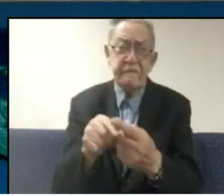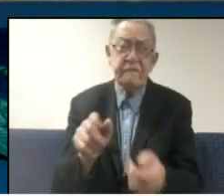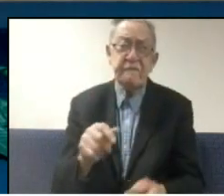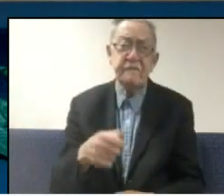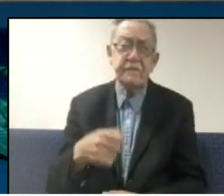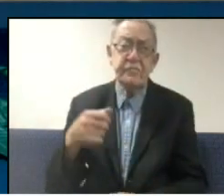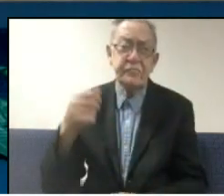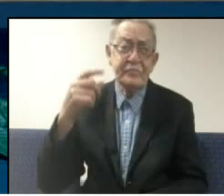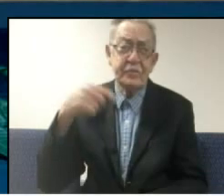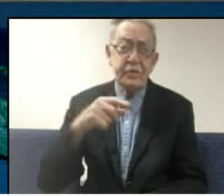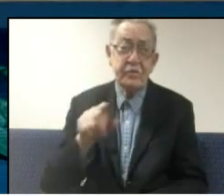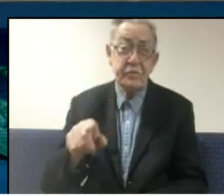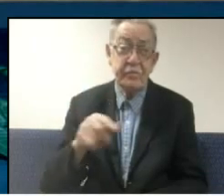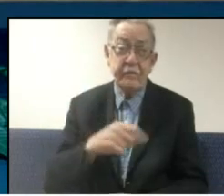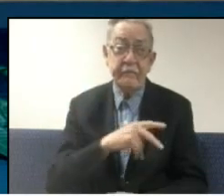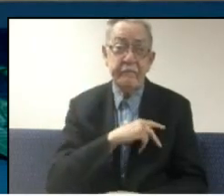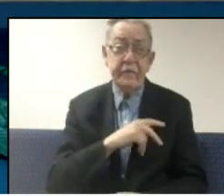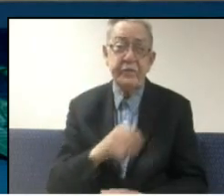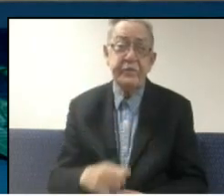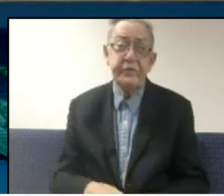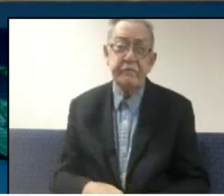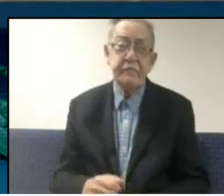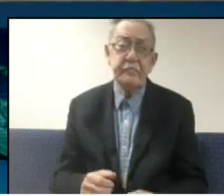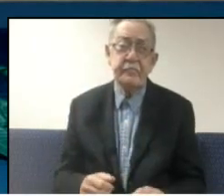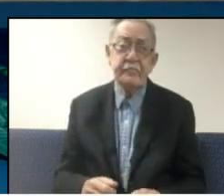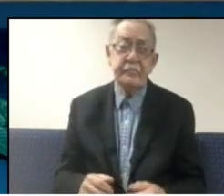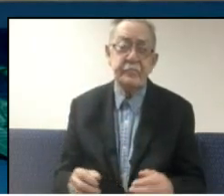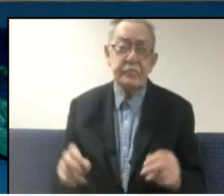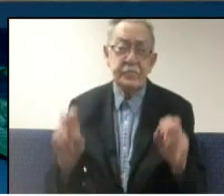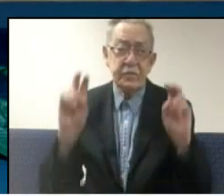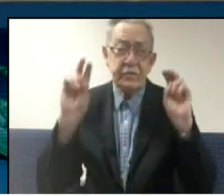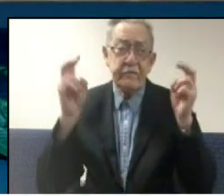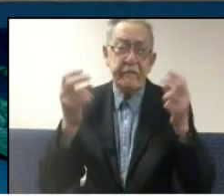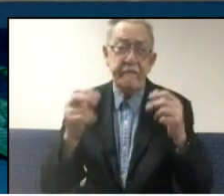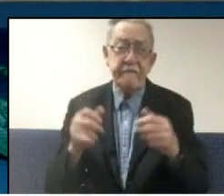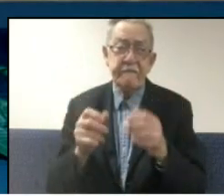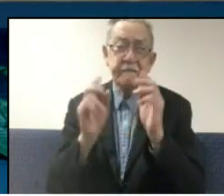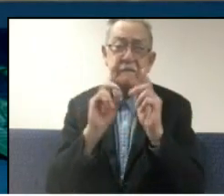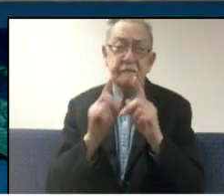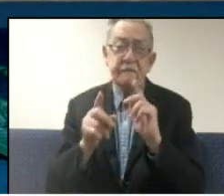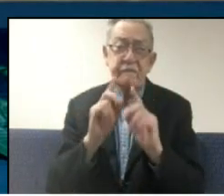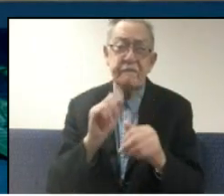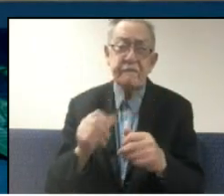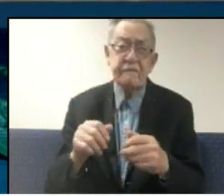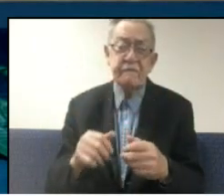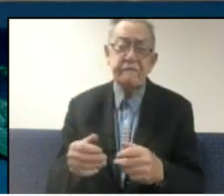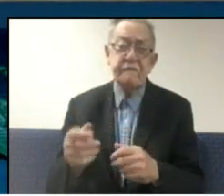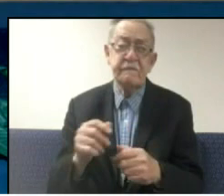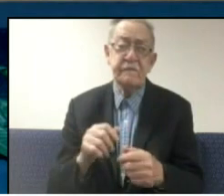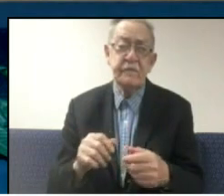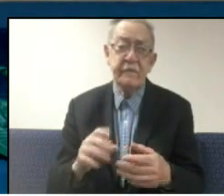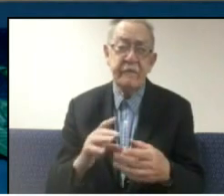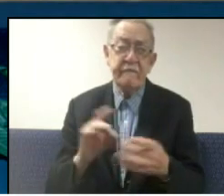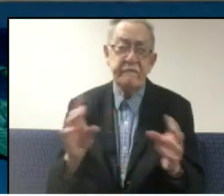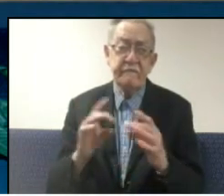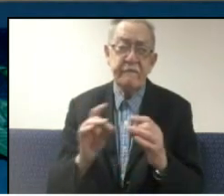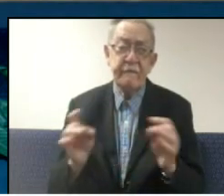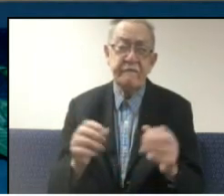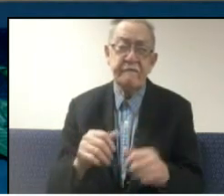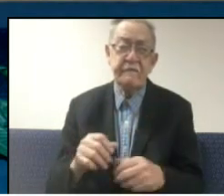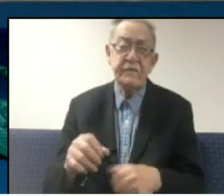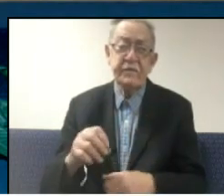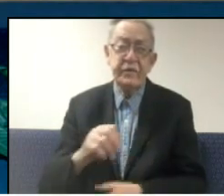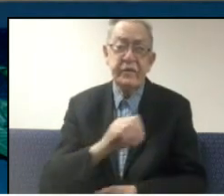to highlight that, he's going to go on to talk about his own background. And his background is